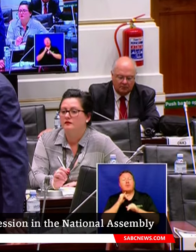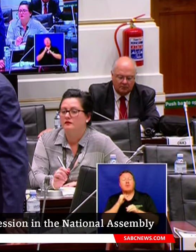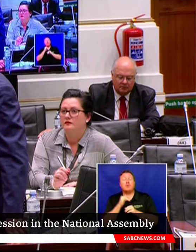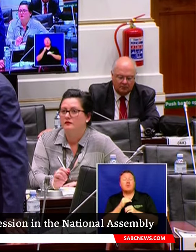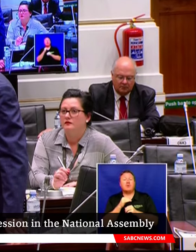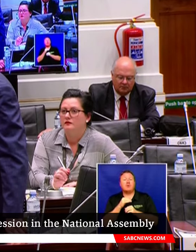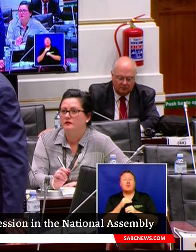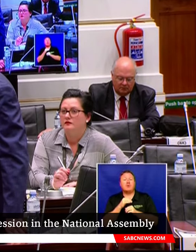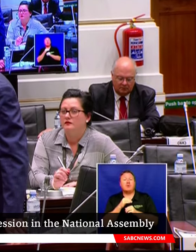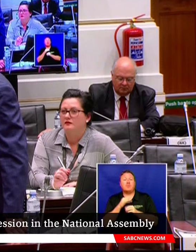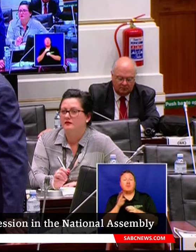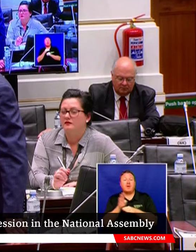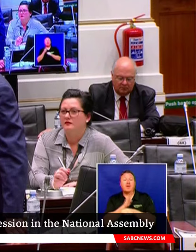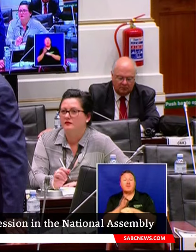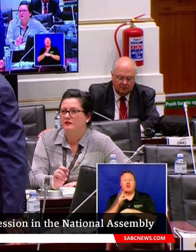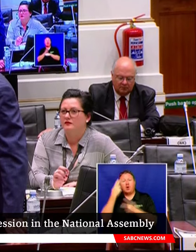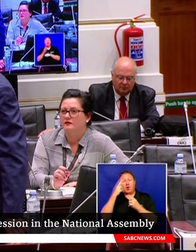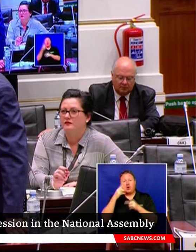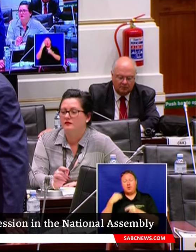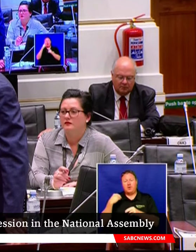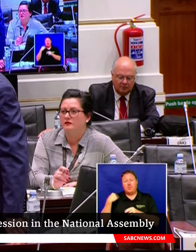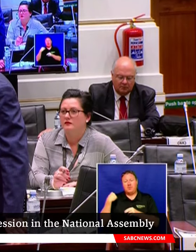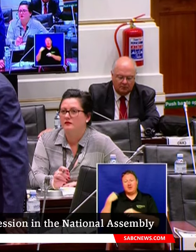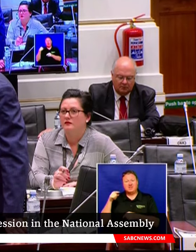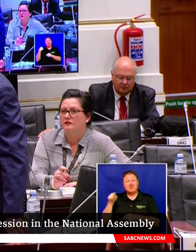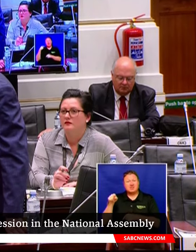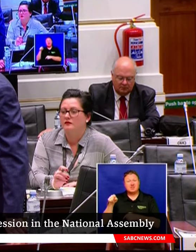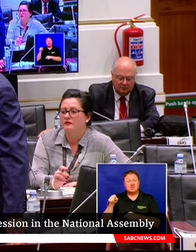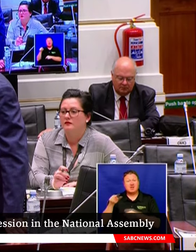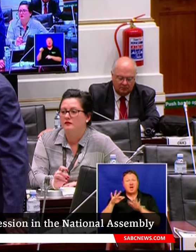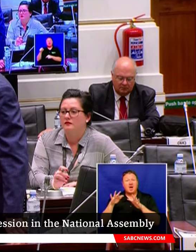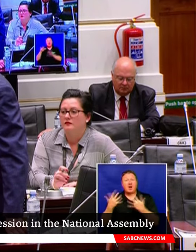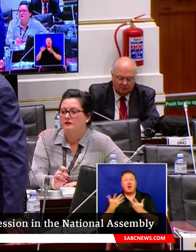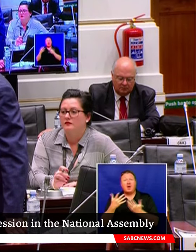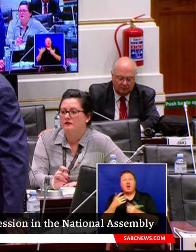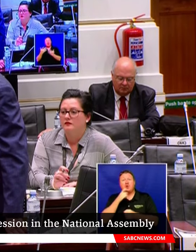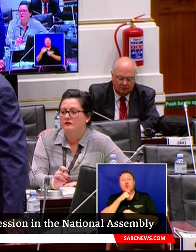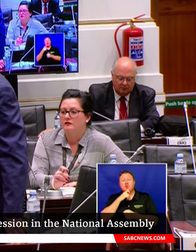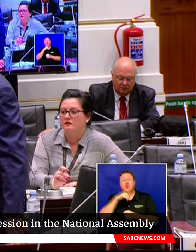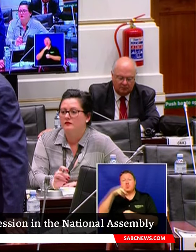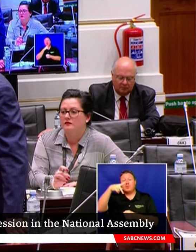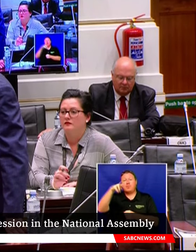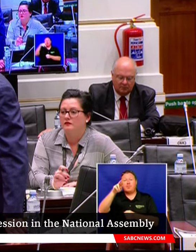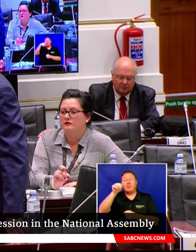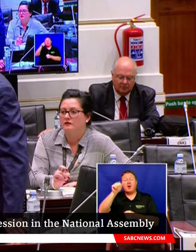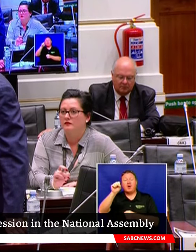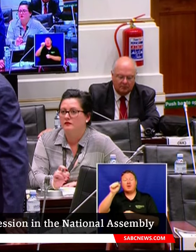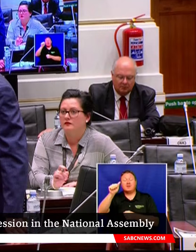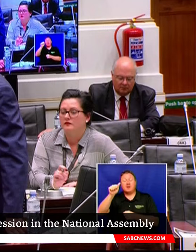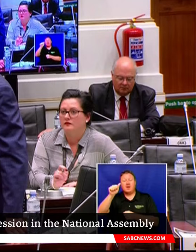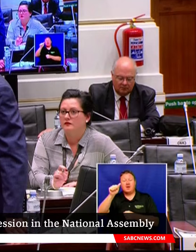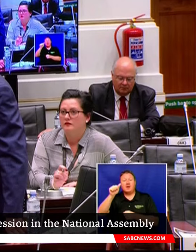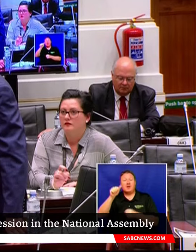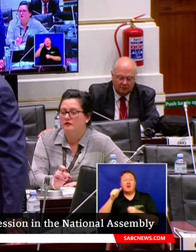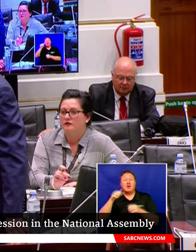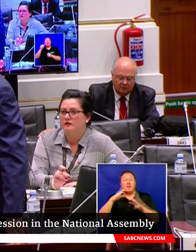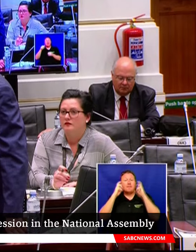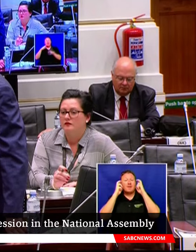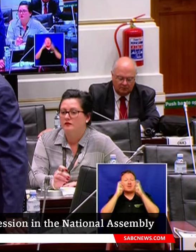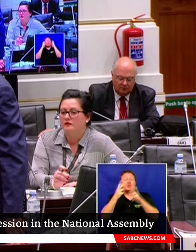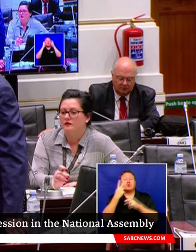minister actually allowed the use of Prasa buses in 2014 and